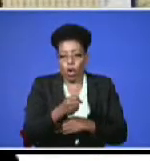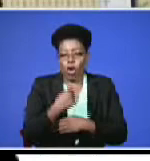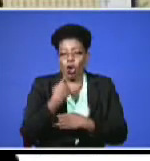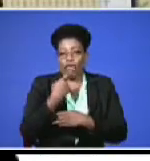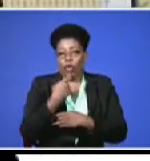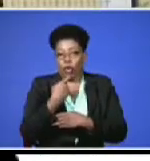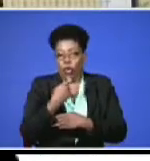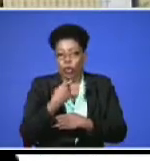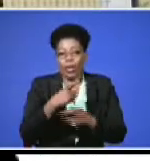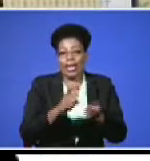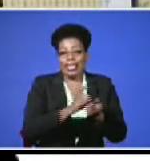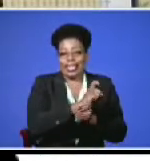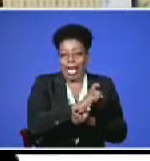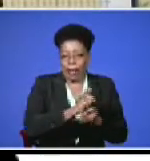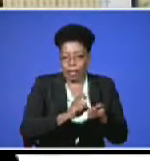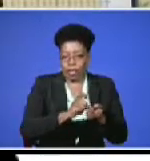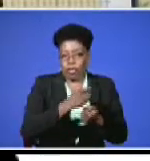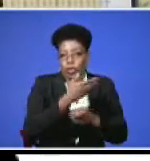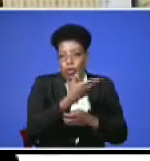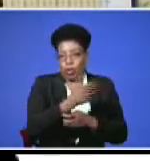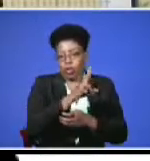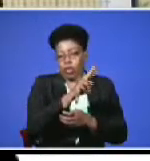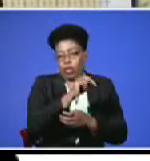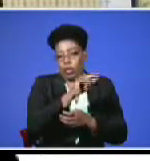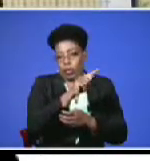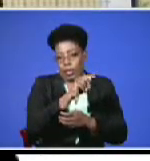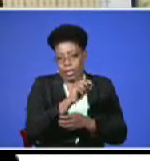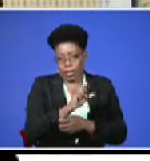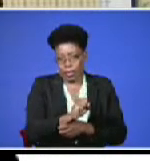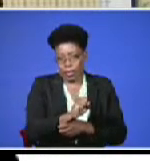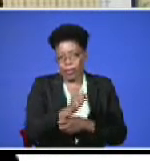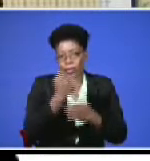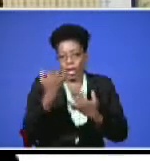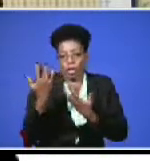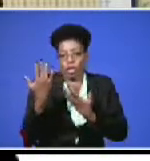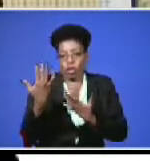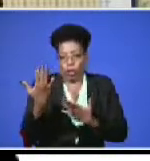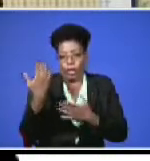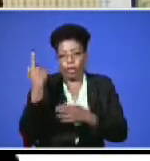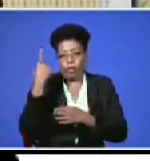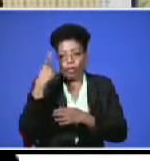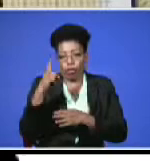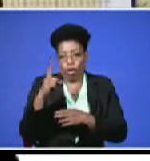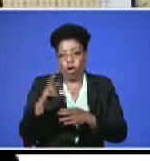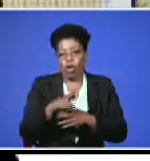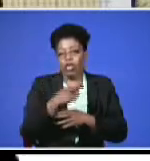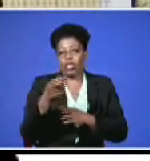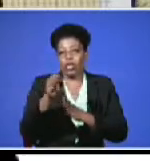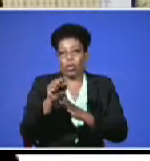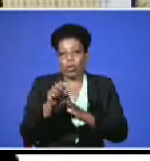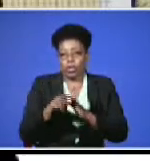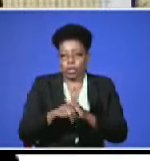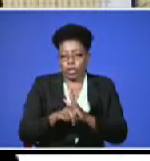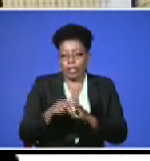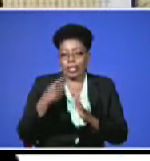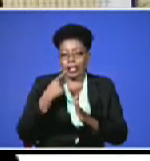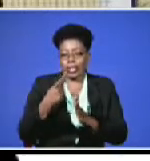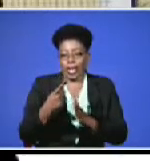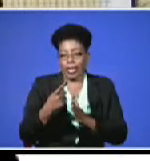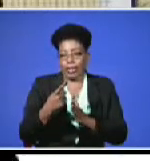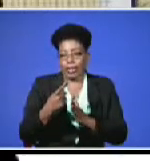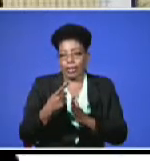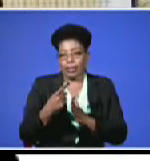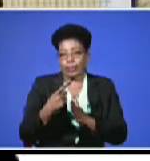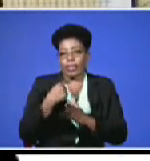allegedly tampered with the units are held accountable. And while the wait is on for a permanent resolution, Minister Sands says he applauds